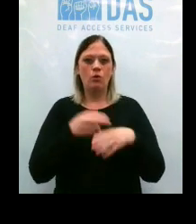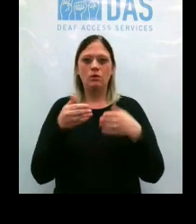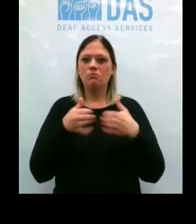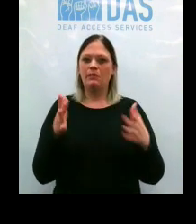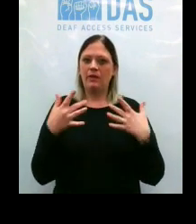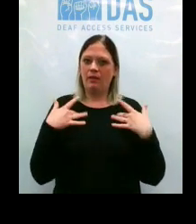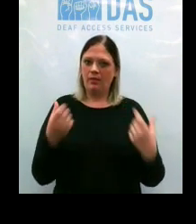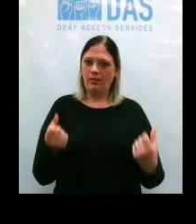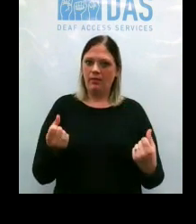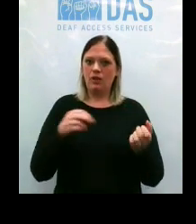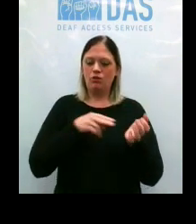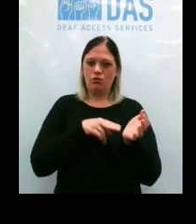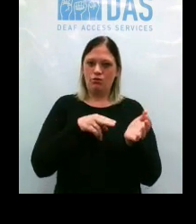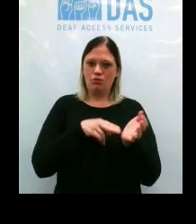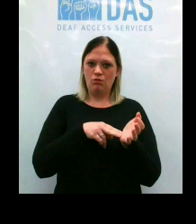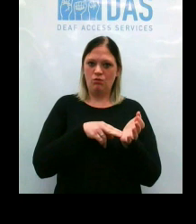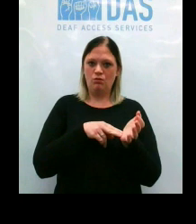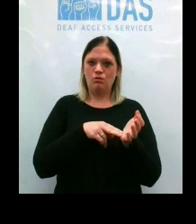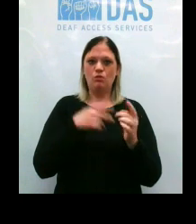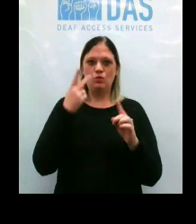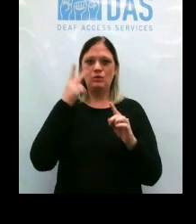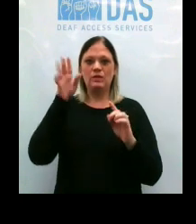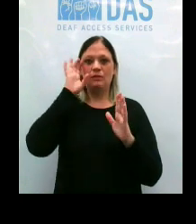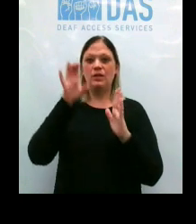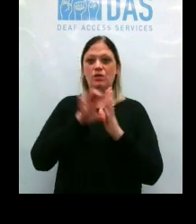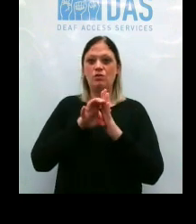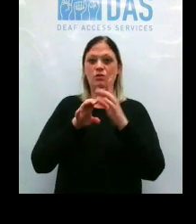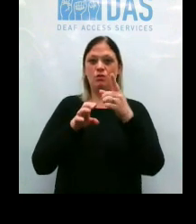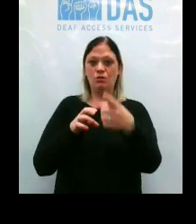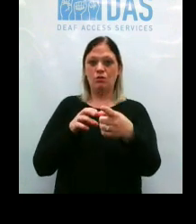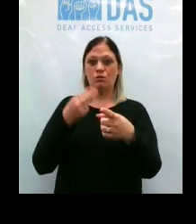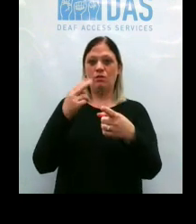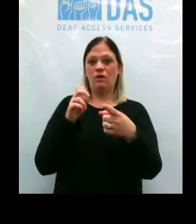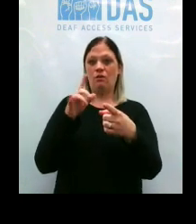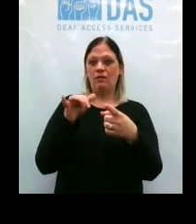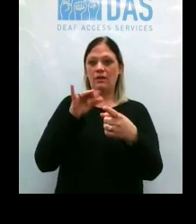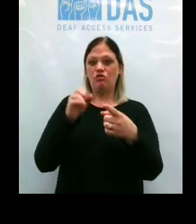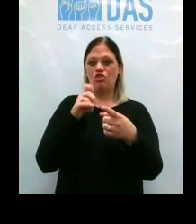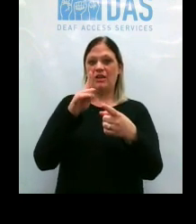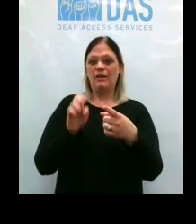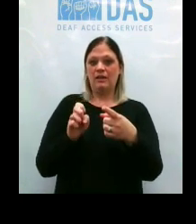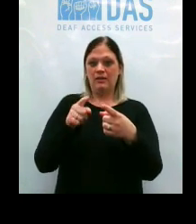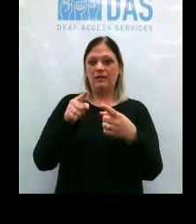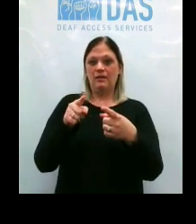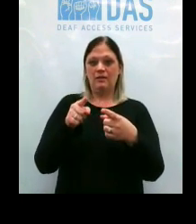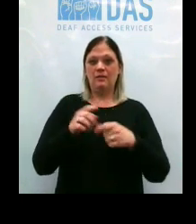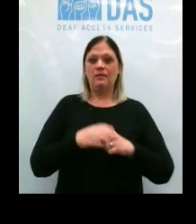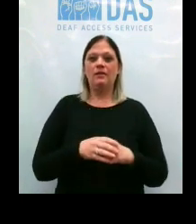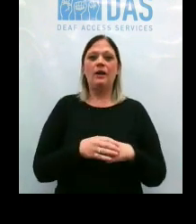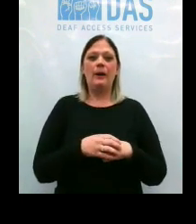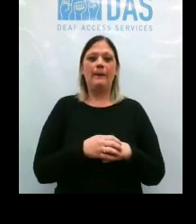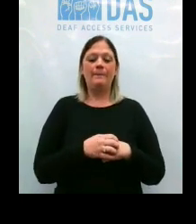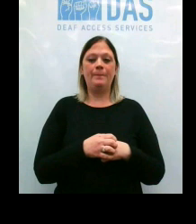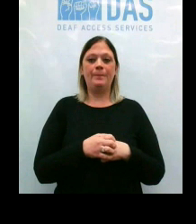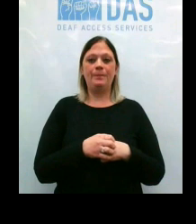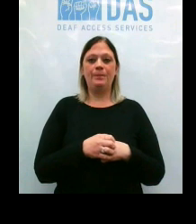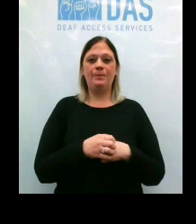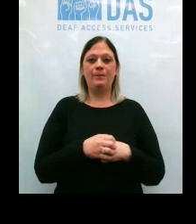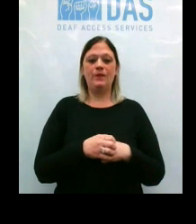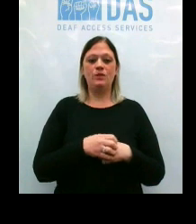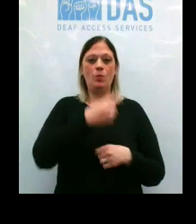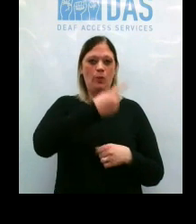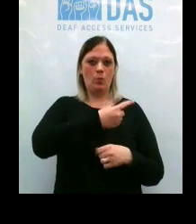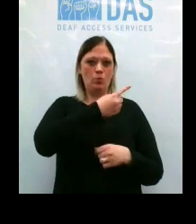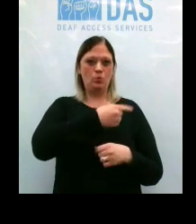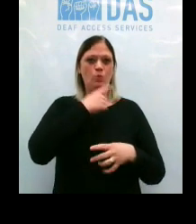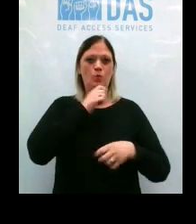health nurses. And you see a picture of Halise White and Jackie Andula there. Andula. They are working the front lines